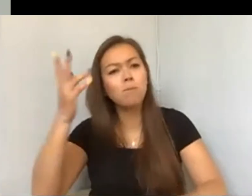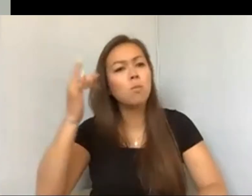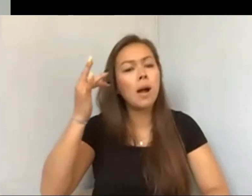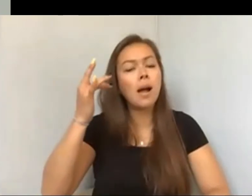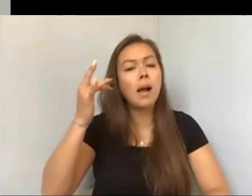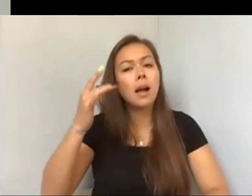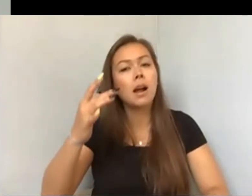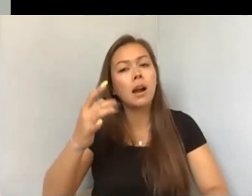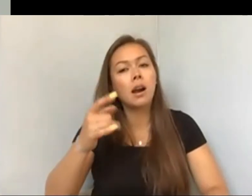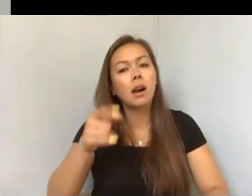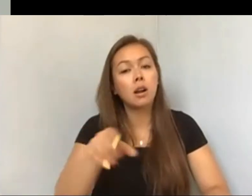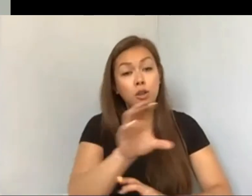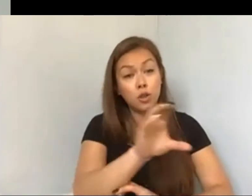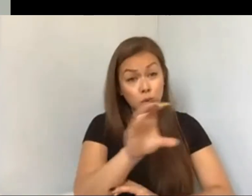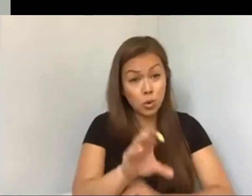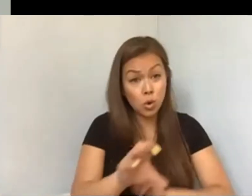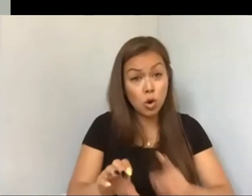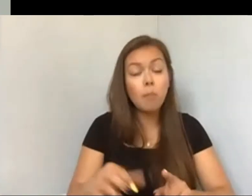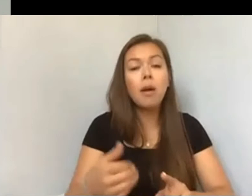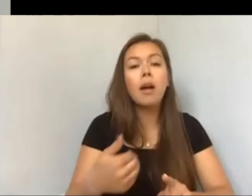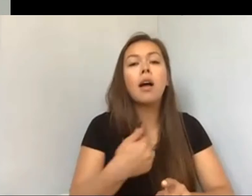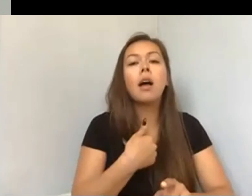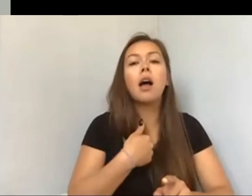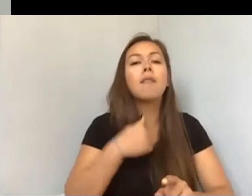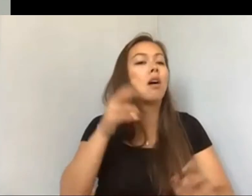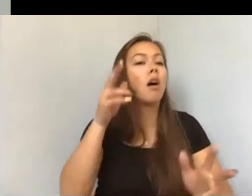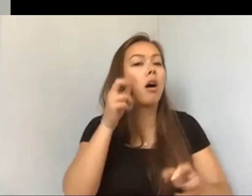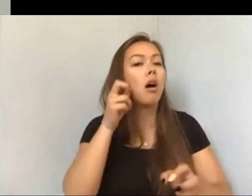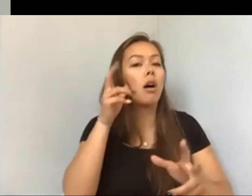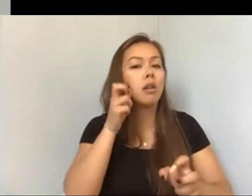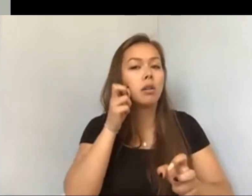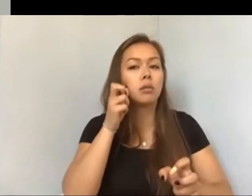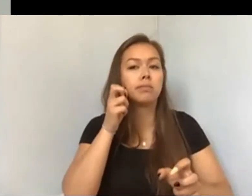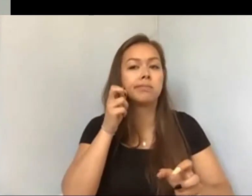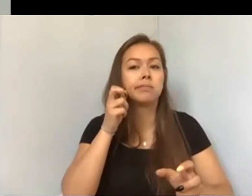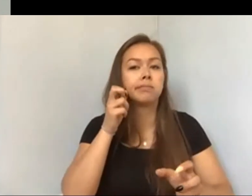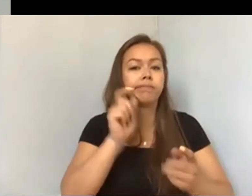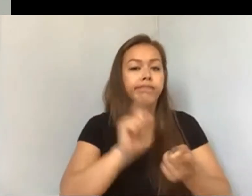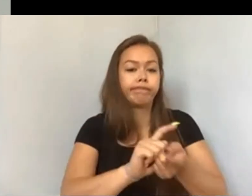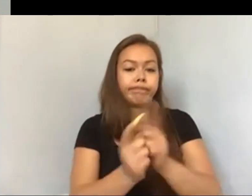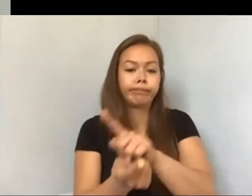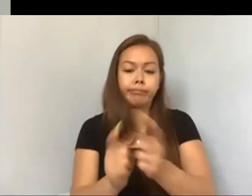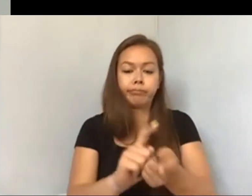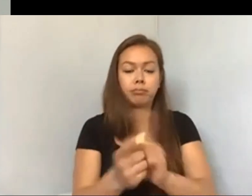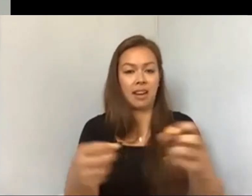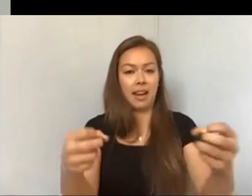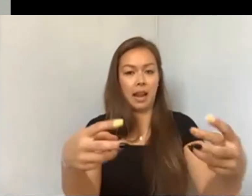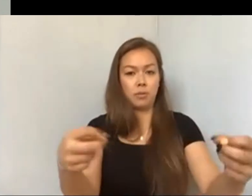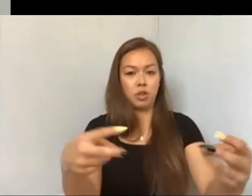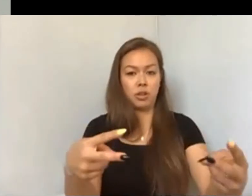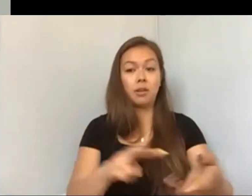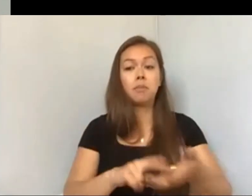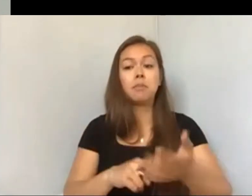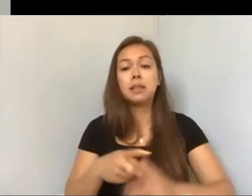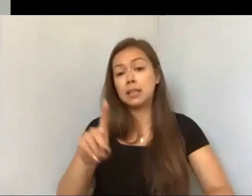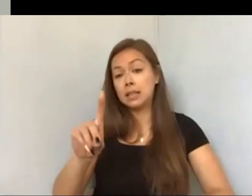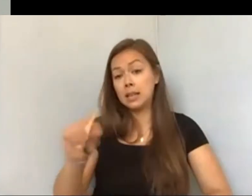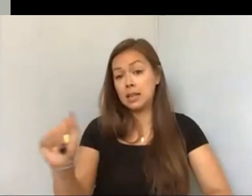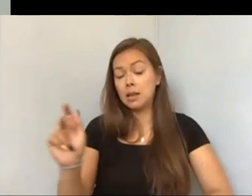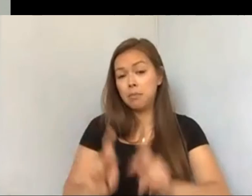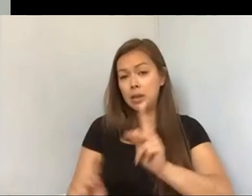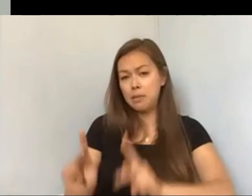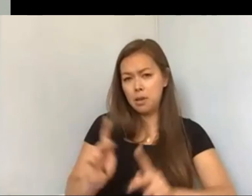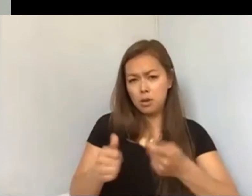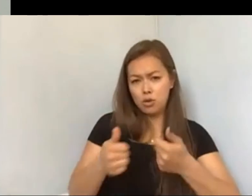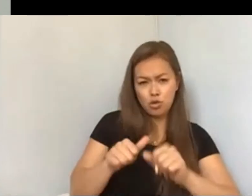that Zoom creates access, but it is a way that disabled folks have, through sort of their